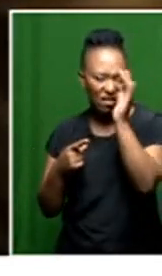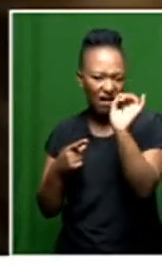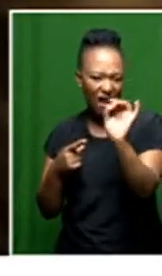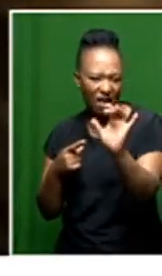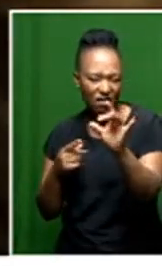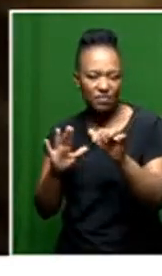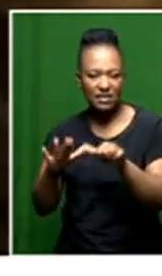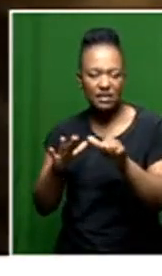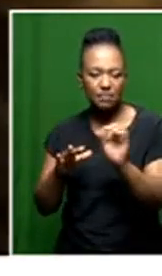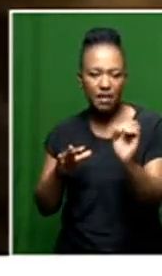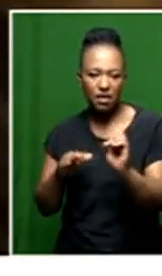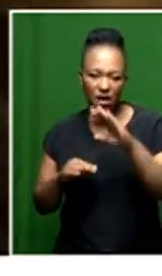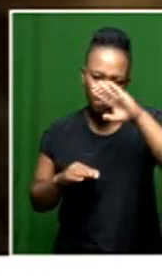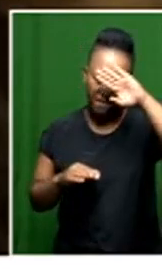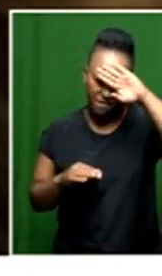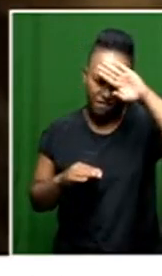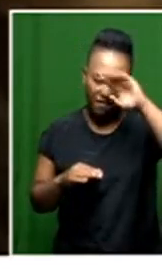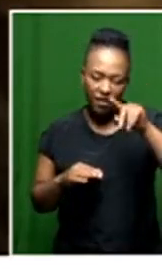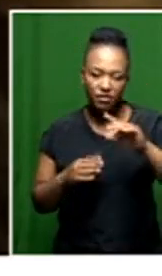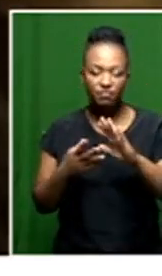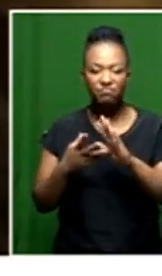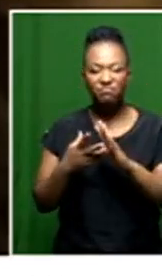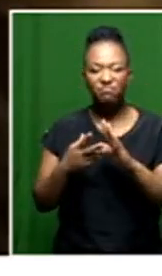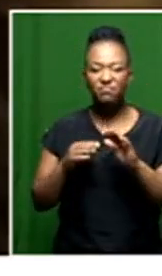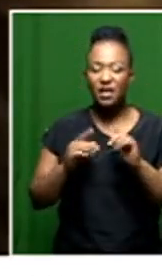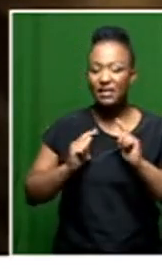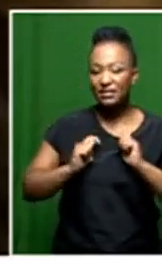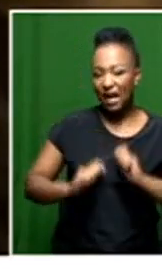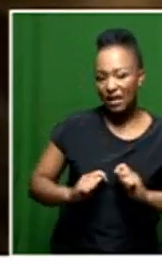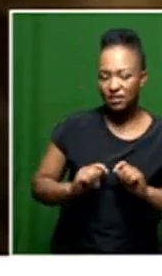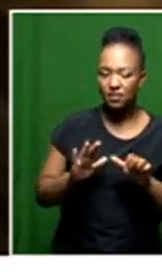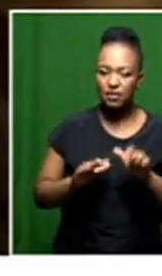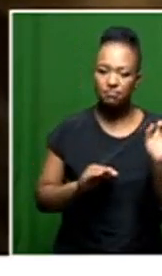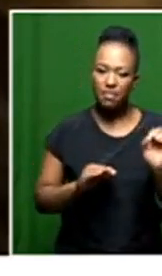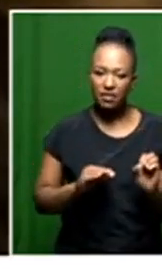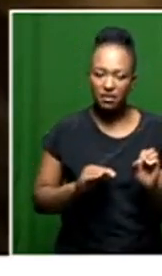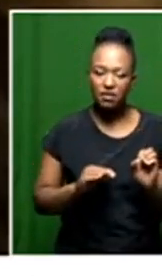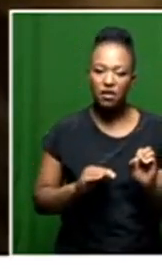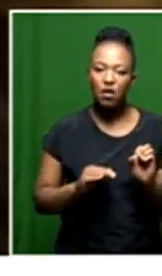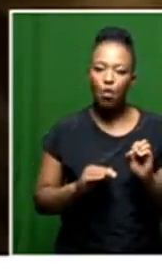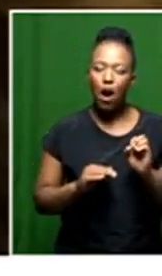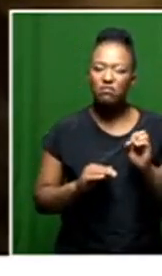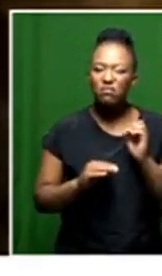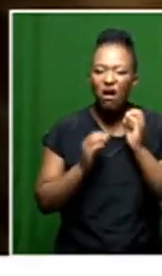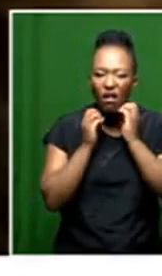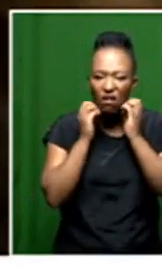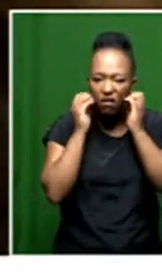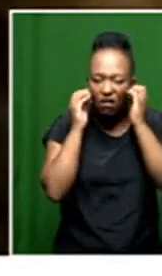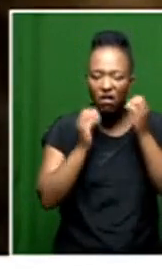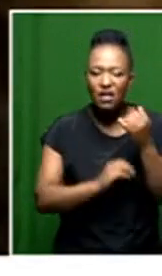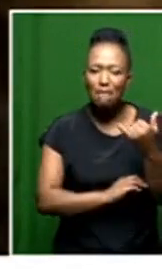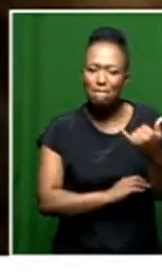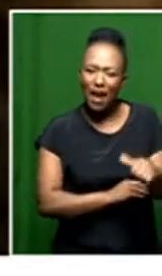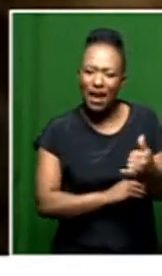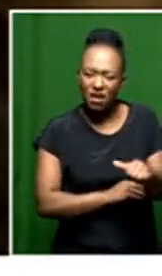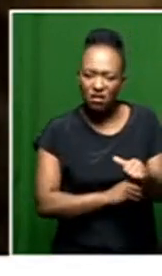16% fever, 17% fatigue, 16% chills, and 15% pain. And it lasts not